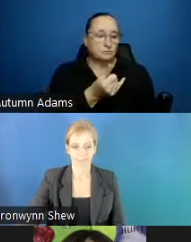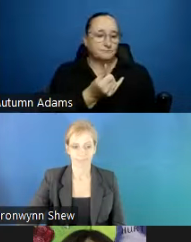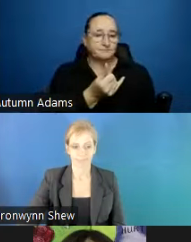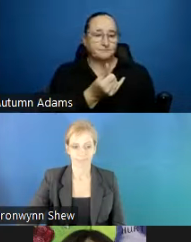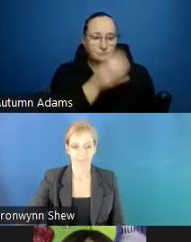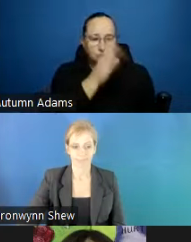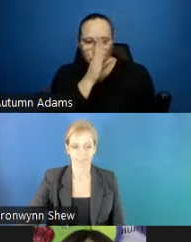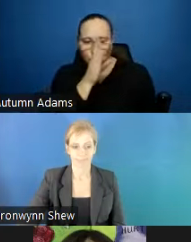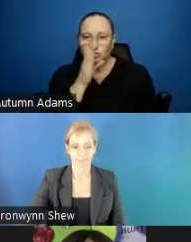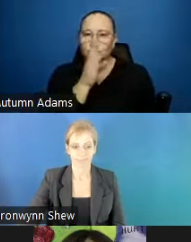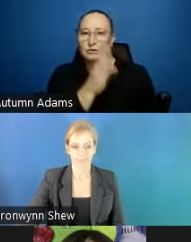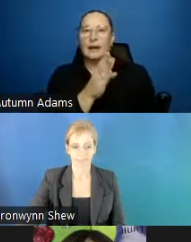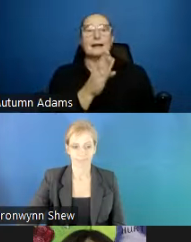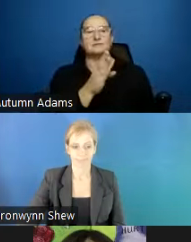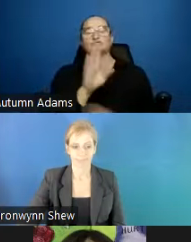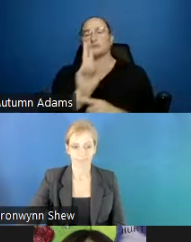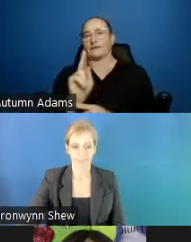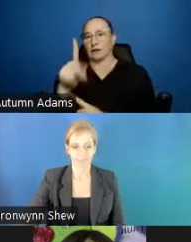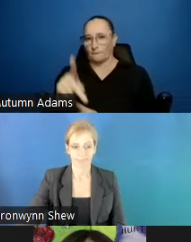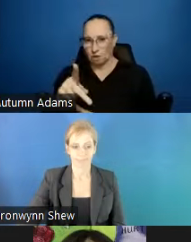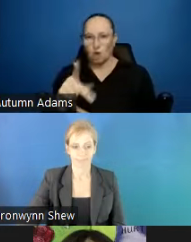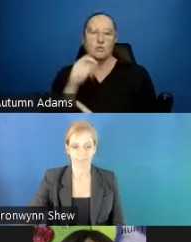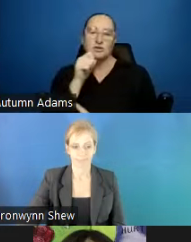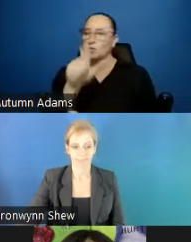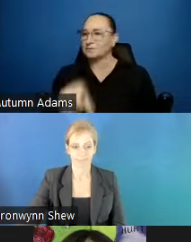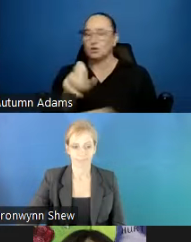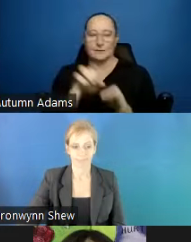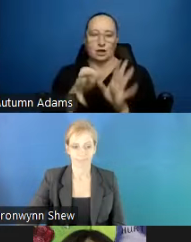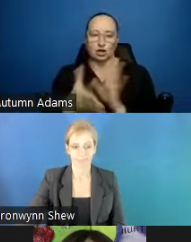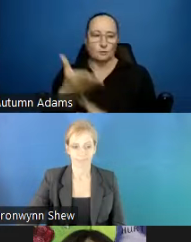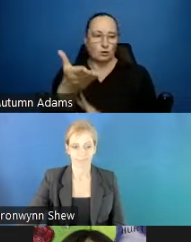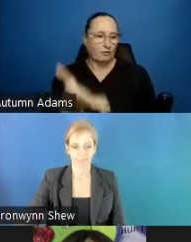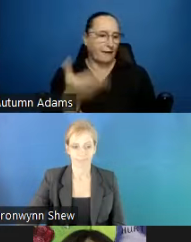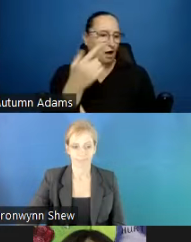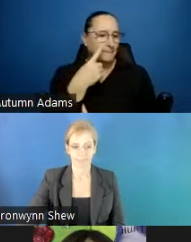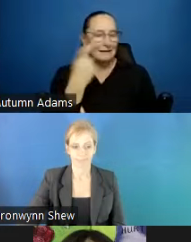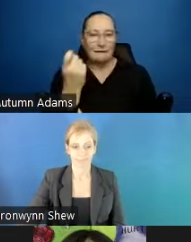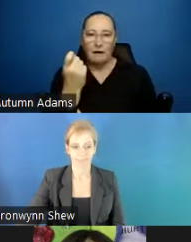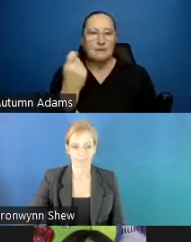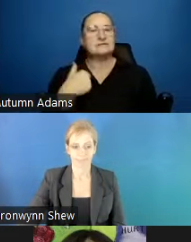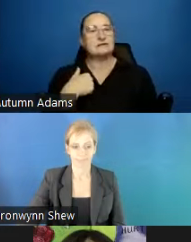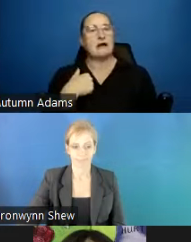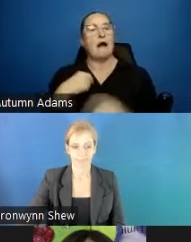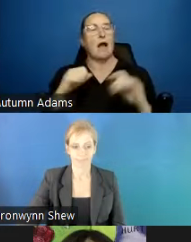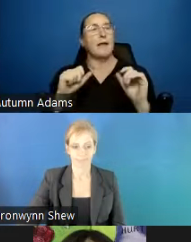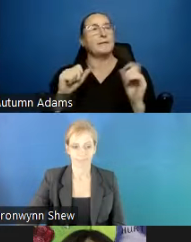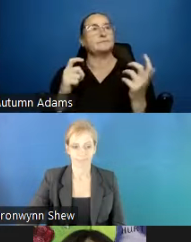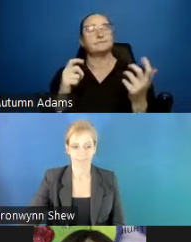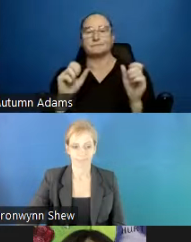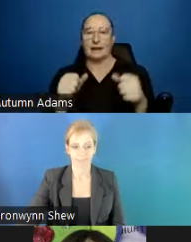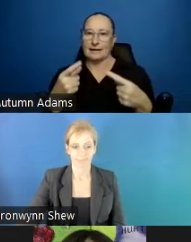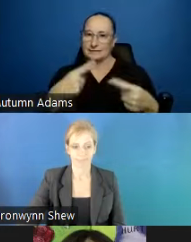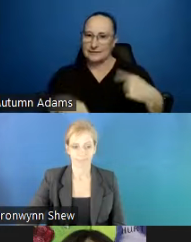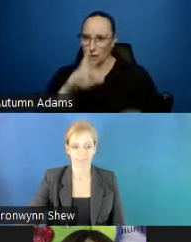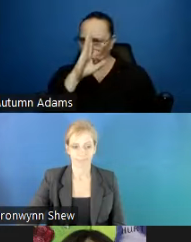directly through the video phone to us, there does not need to be an interpreter there because I am able to sign